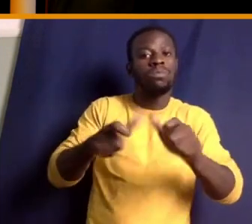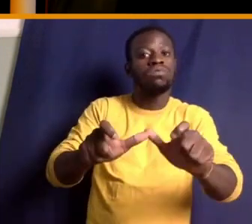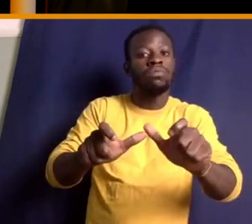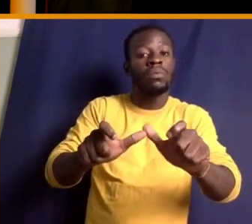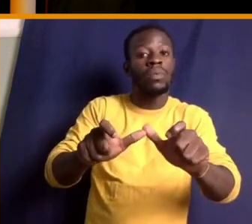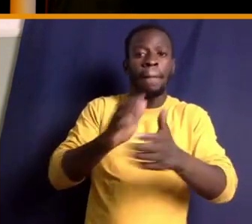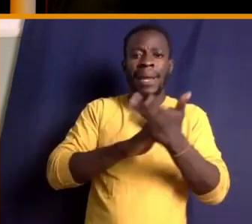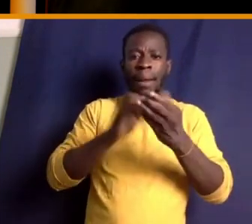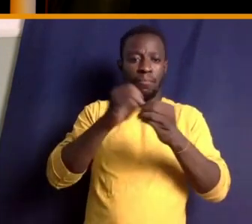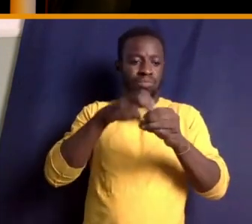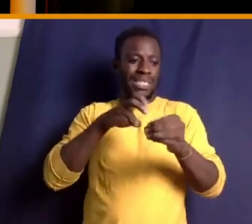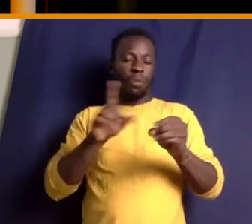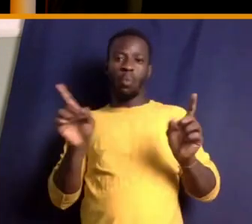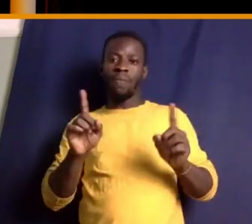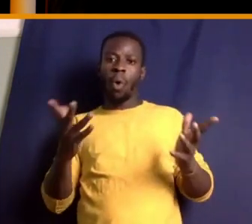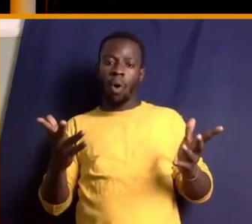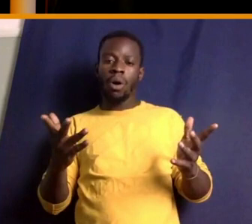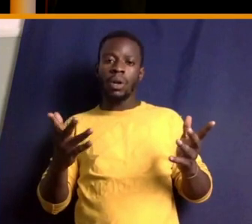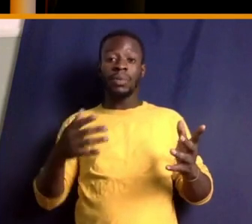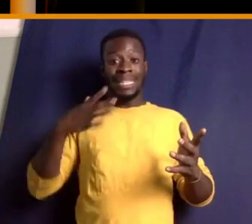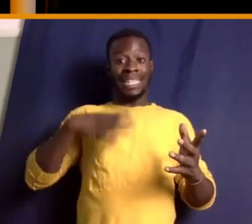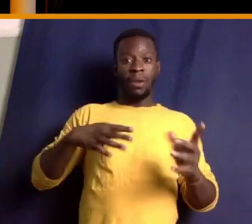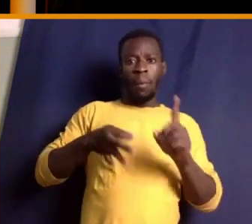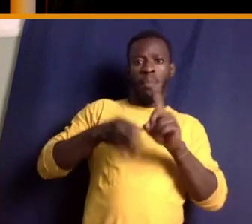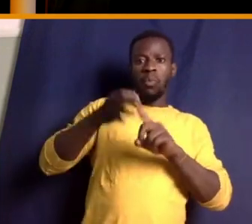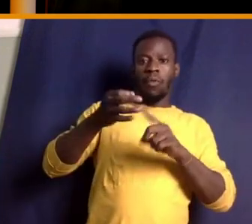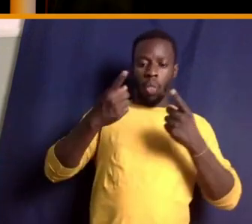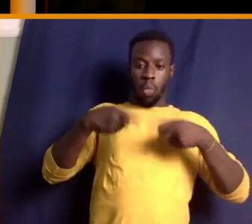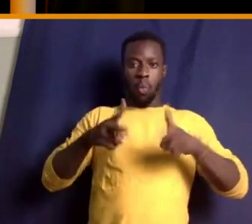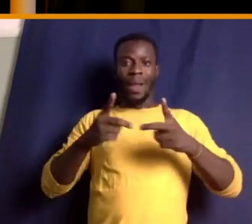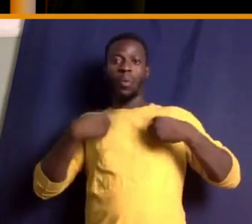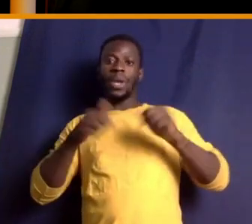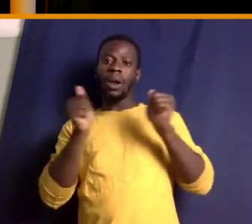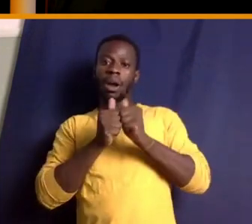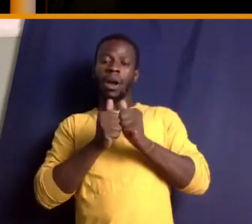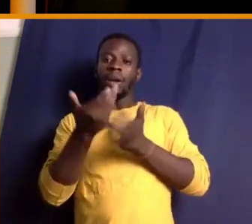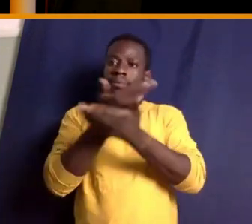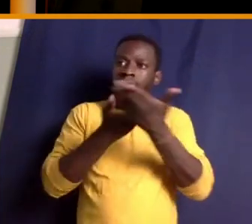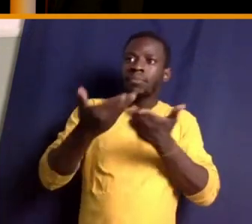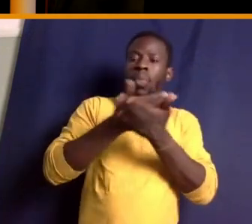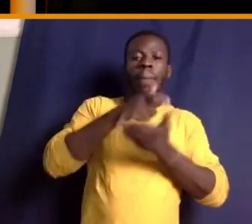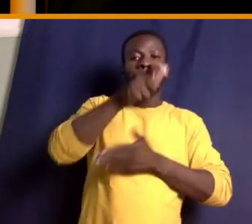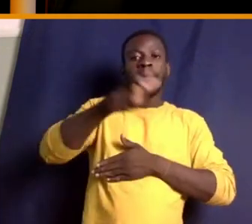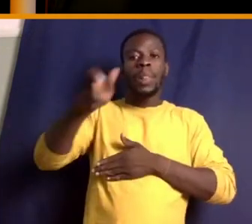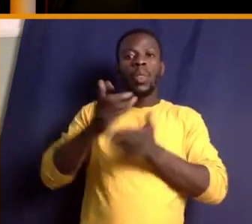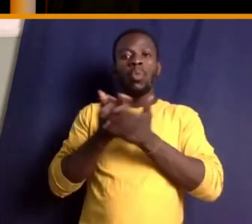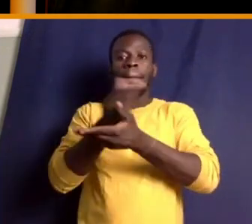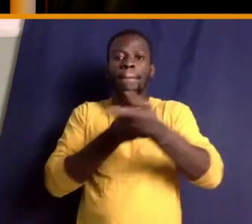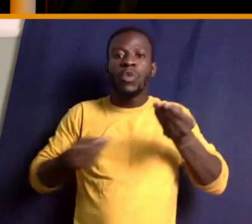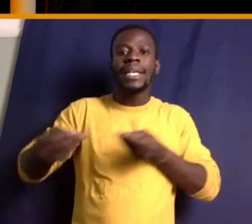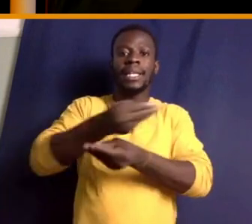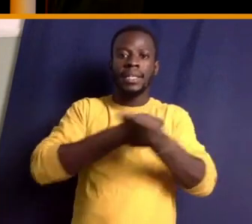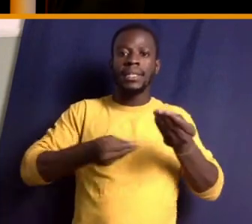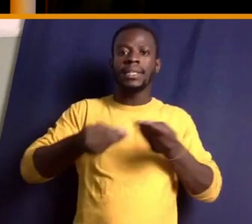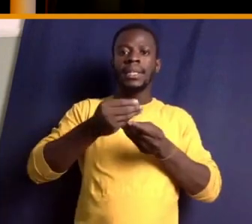use its economic leverage more effectively against developing countries who have more to gain from having greater access to the UK market. And yet, in signing a